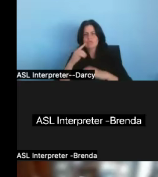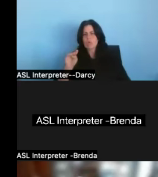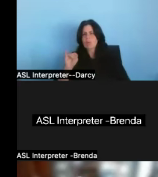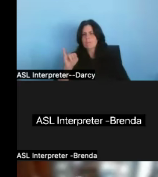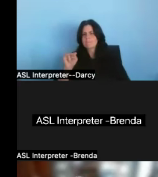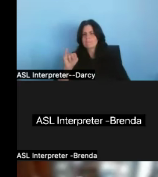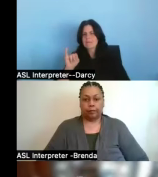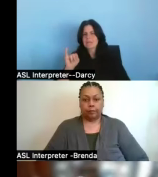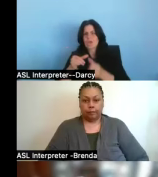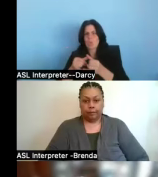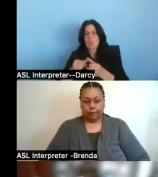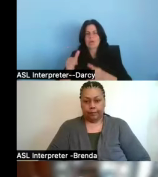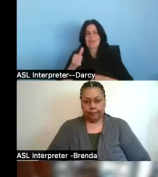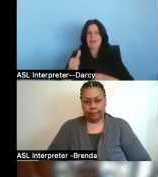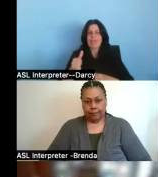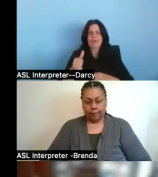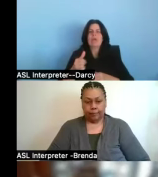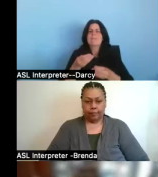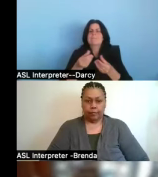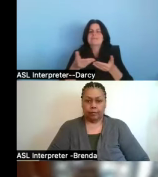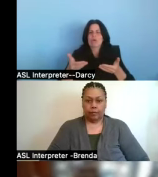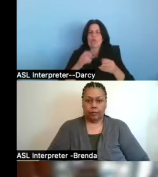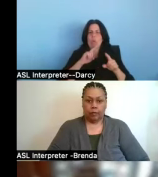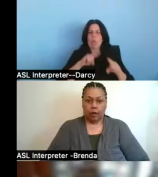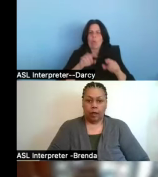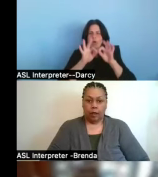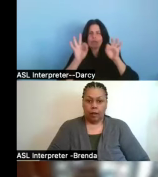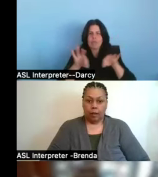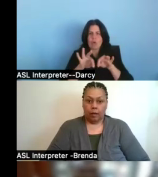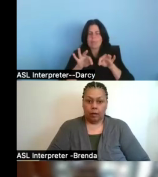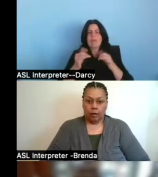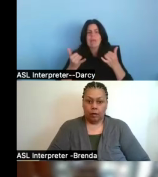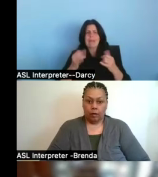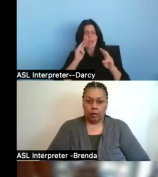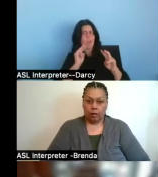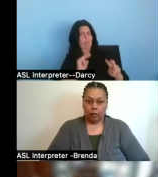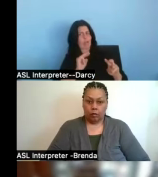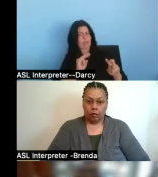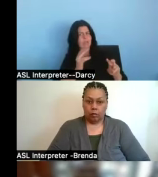material ordering form. And I'm looking at the